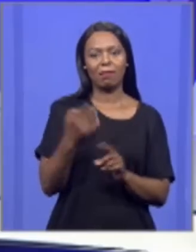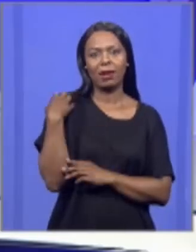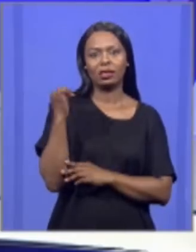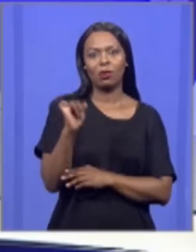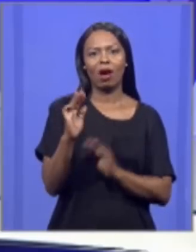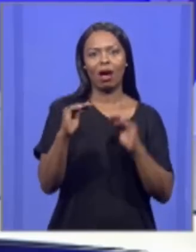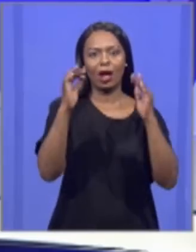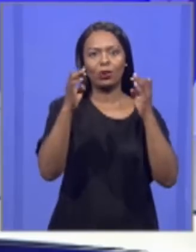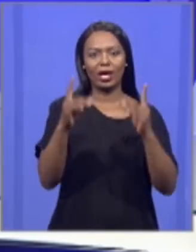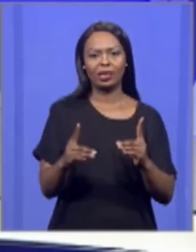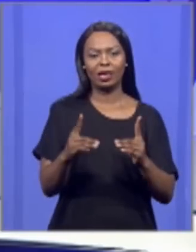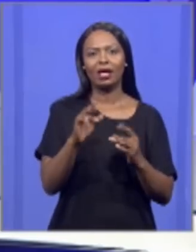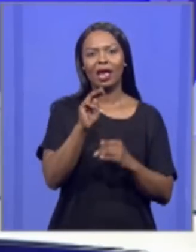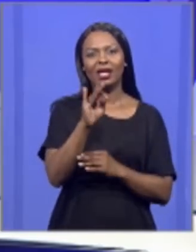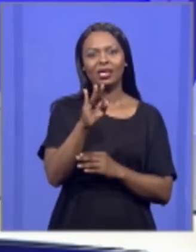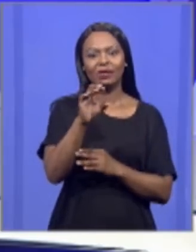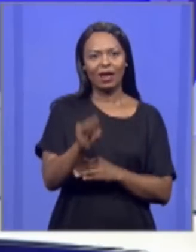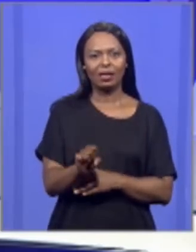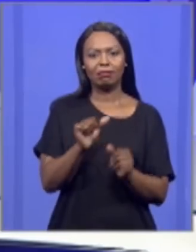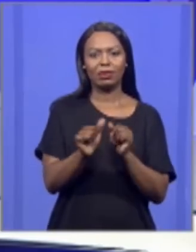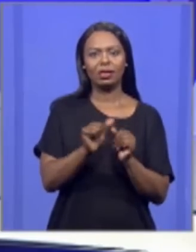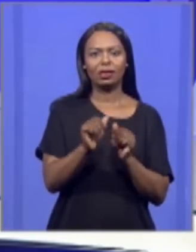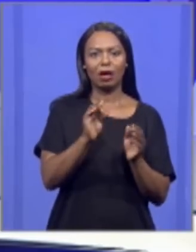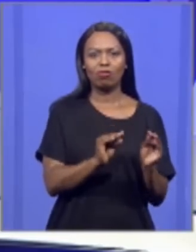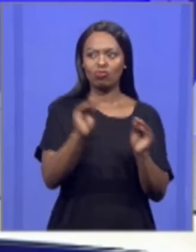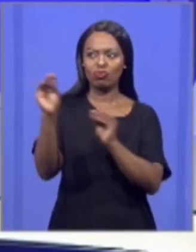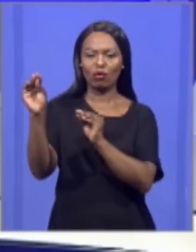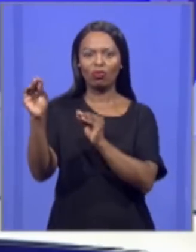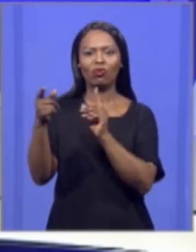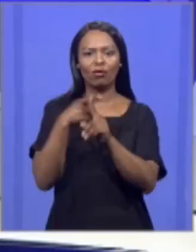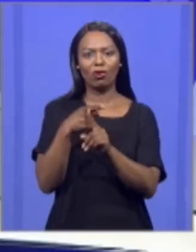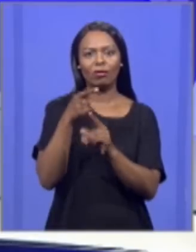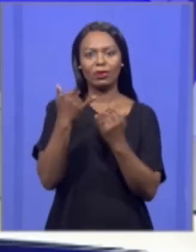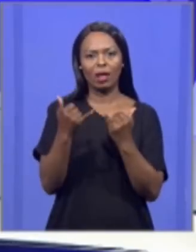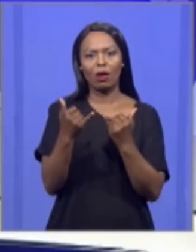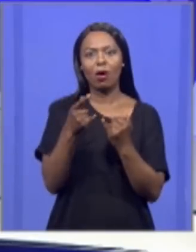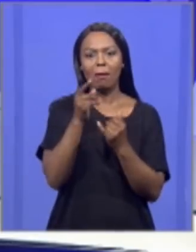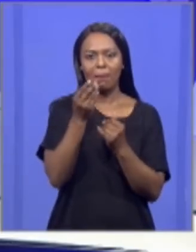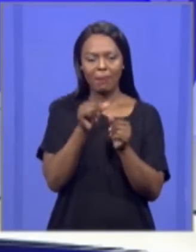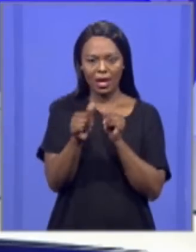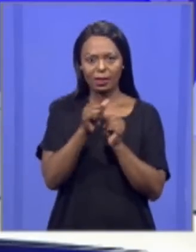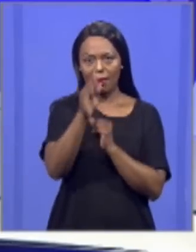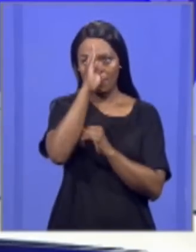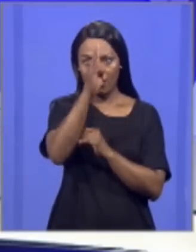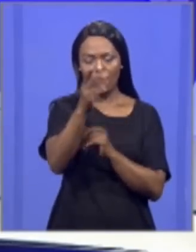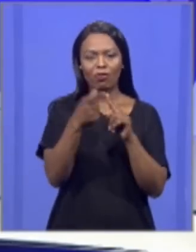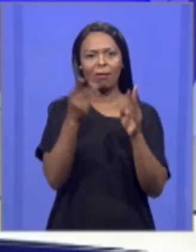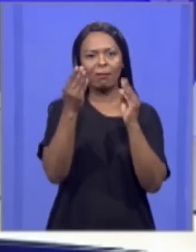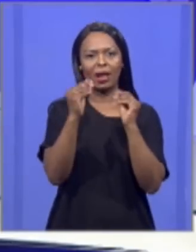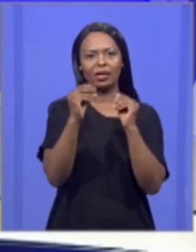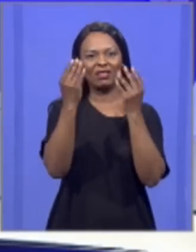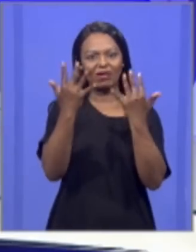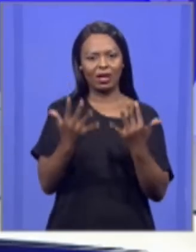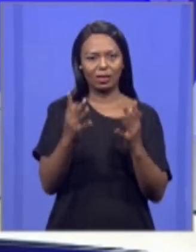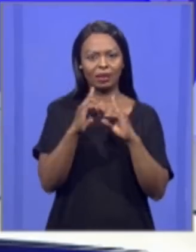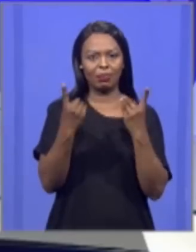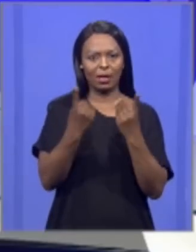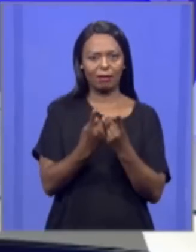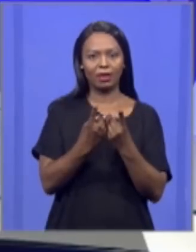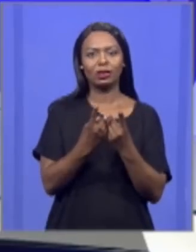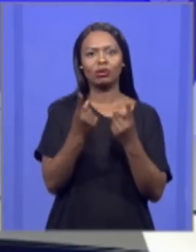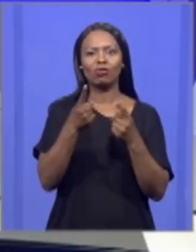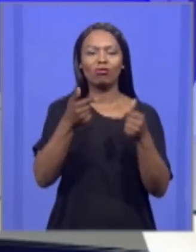sekhwama sa NSFAS gomme mašeleng a tšwe thwi kgorong ya matlotlo go ya mafilong a dithuto tša godimo. Mokgatlo